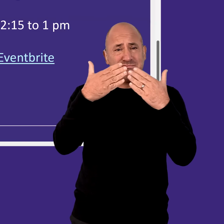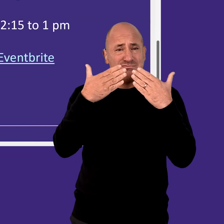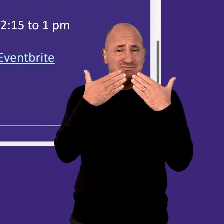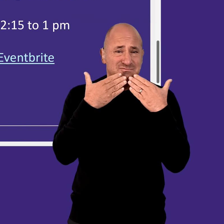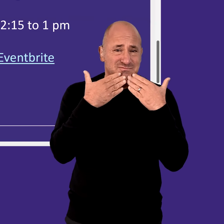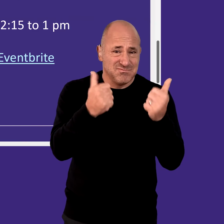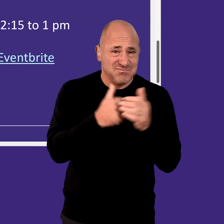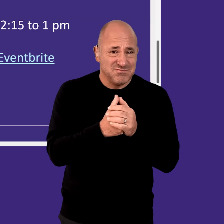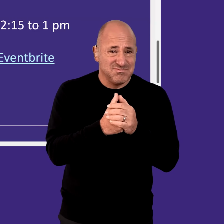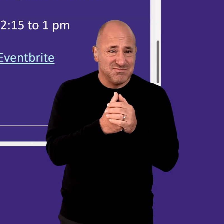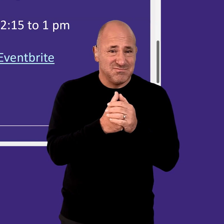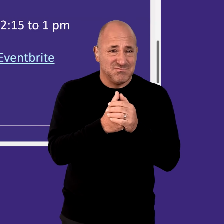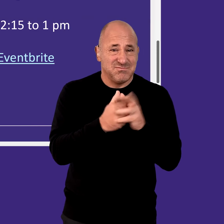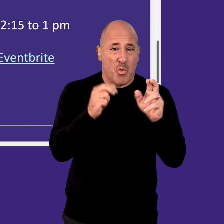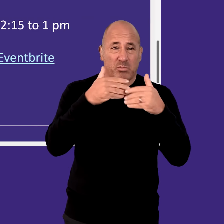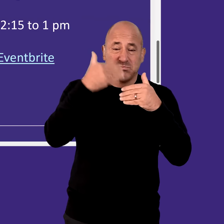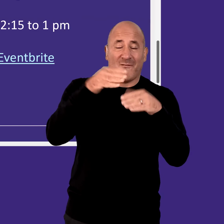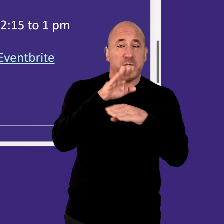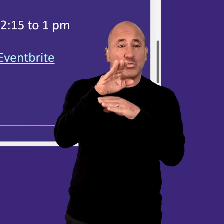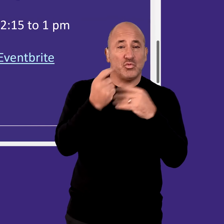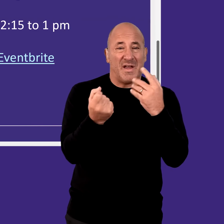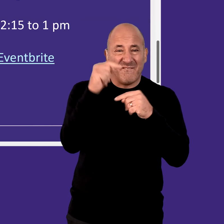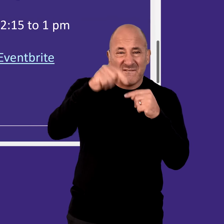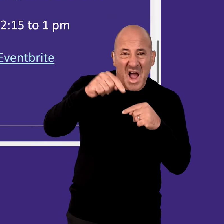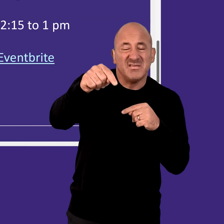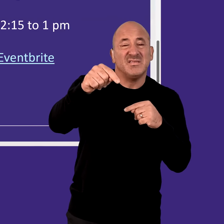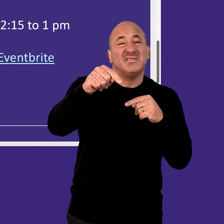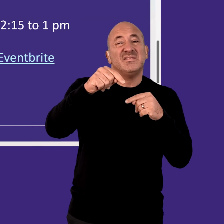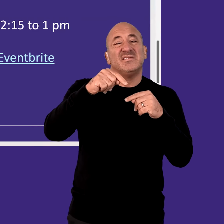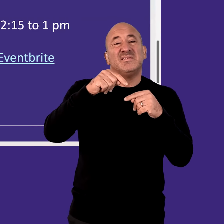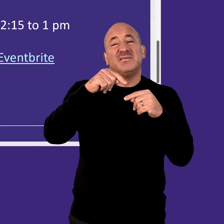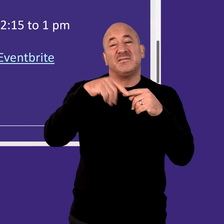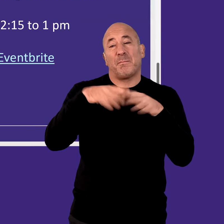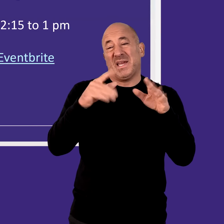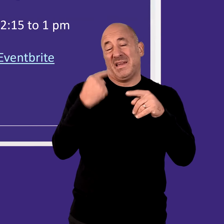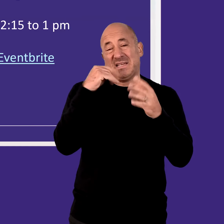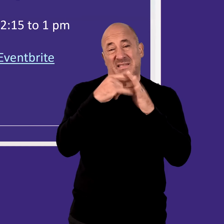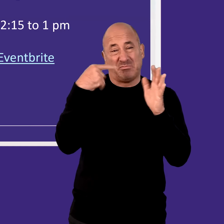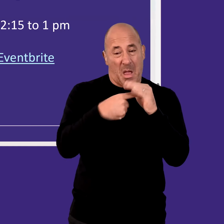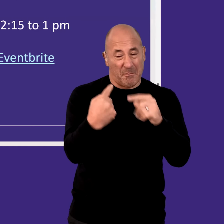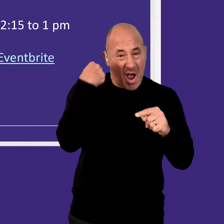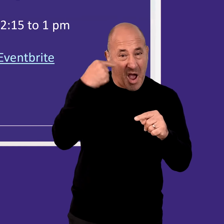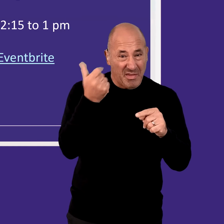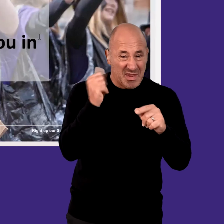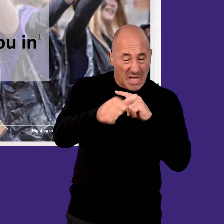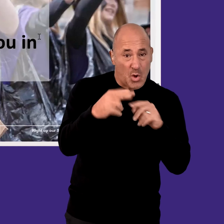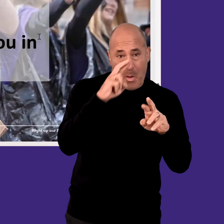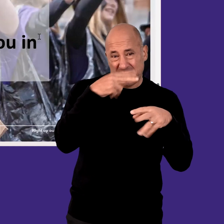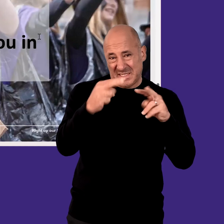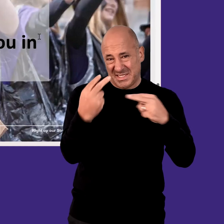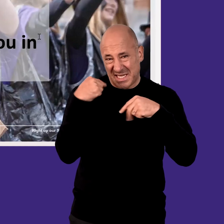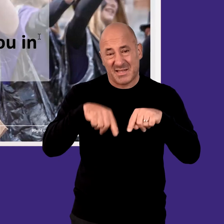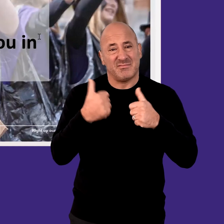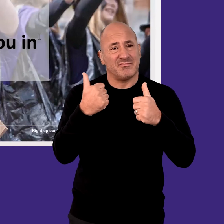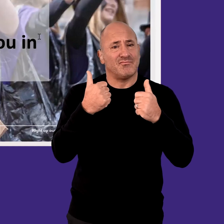found it useful. Thank you to everyone for coming along. And yeah, we hope that we can see you all again